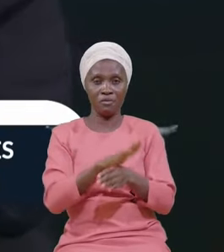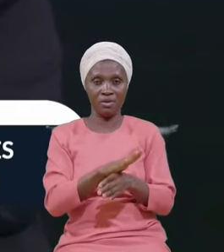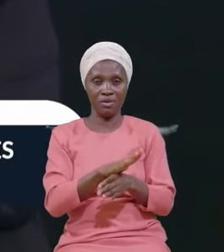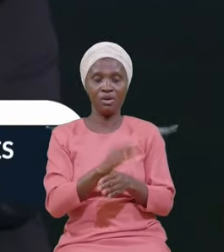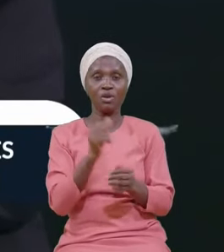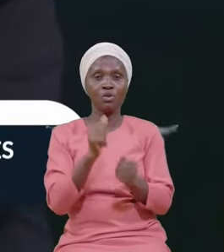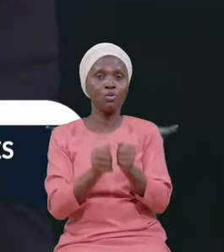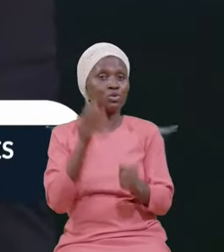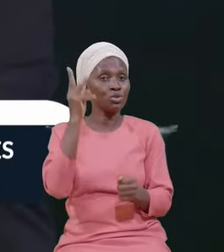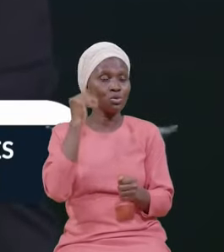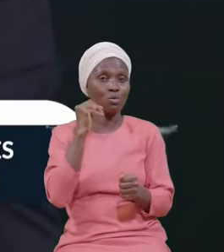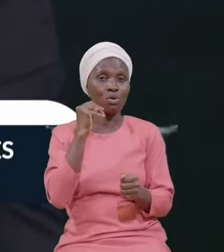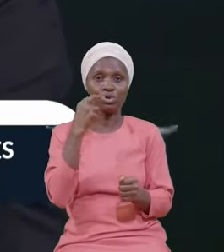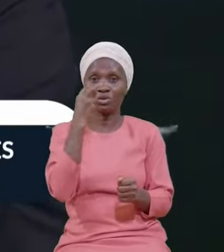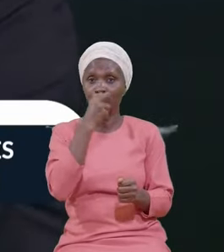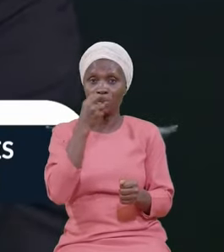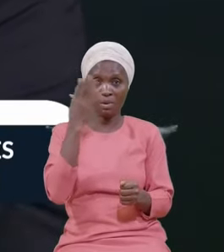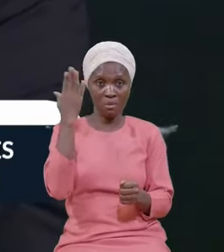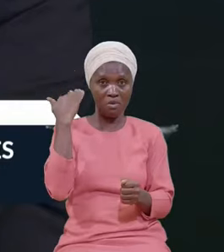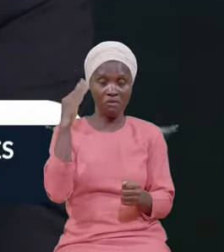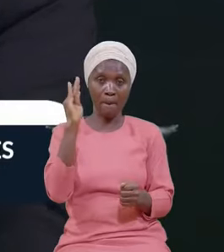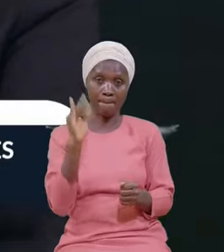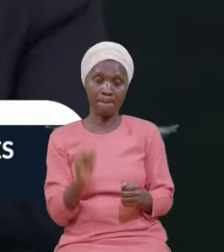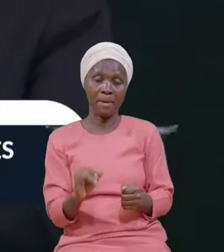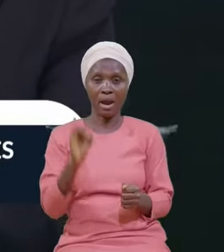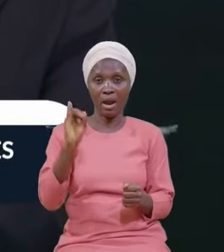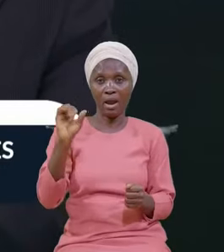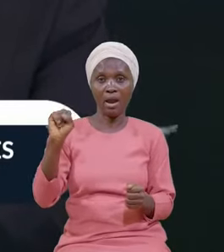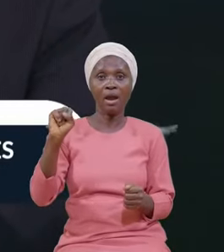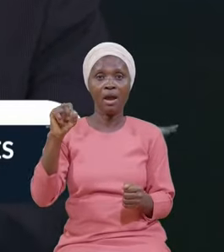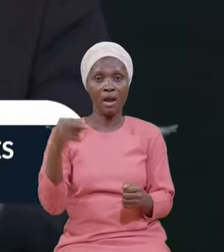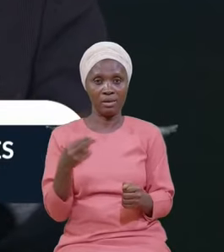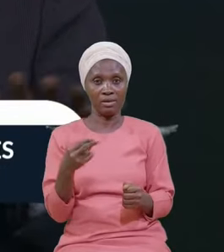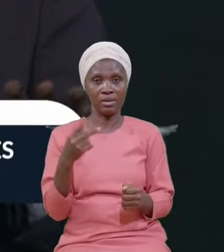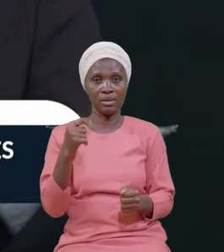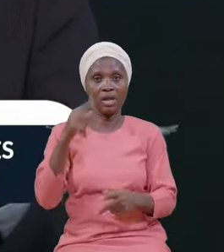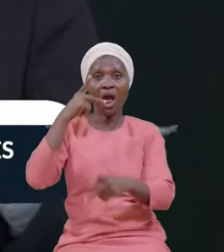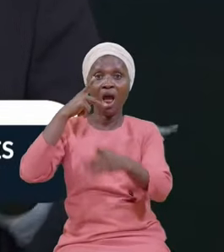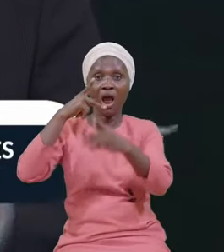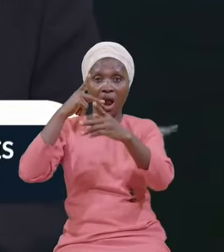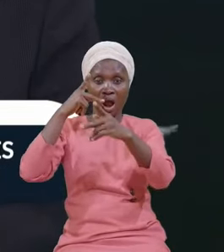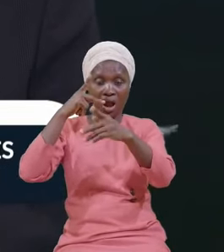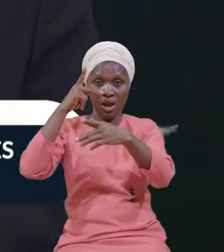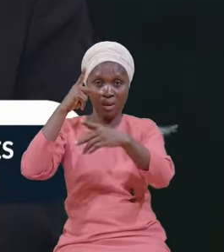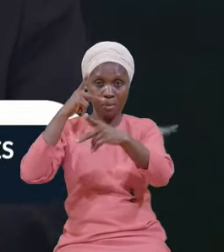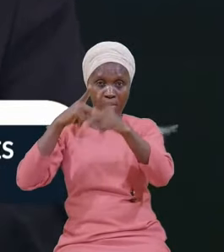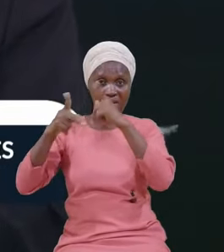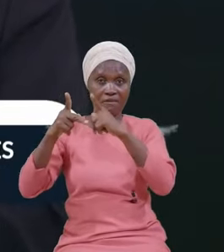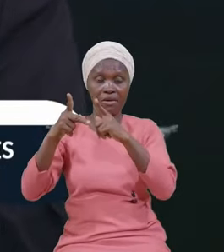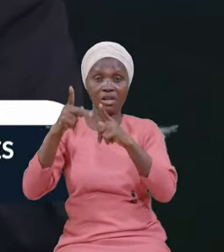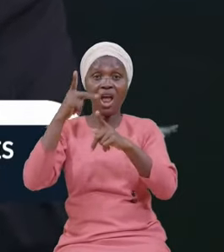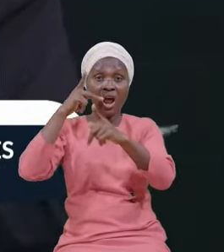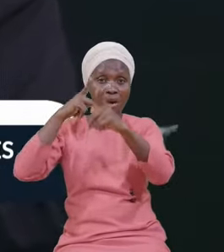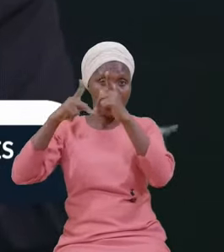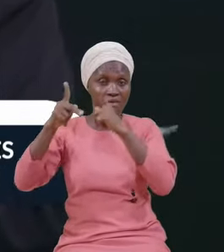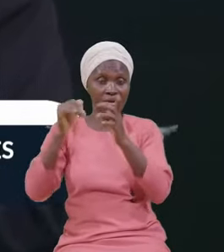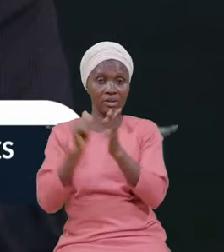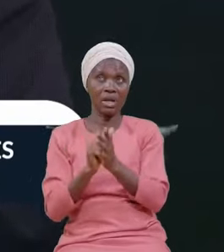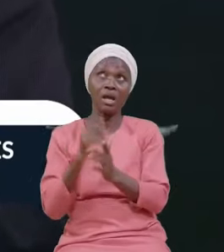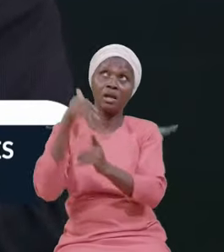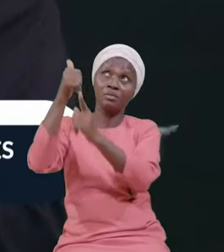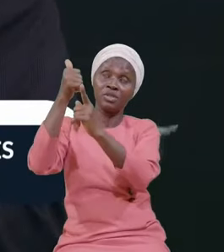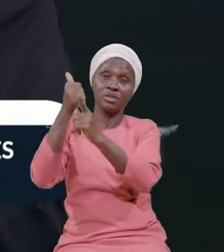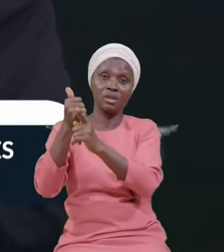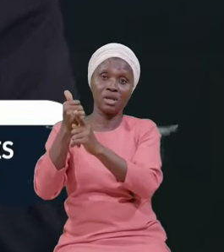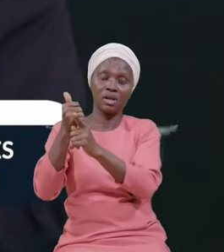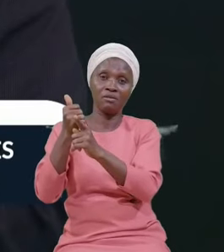the prophet saying himself took our infirmities and bear